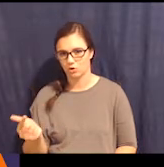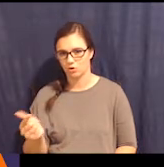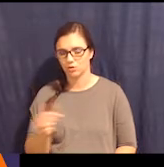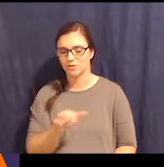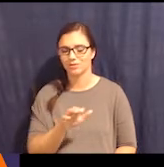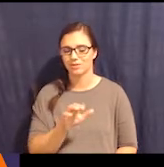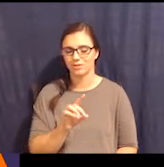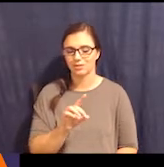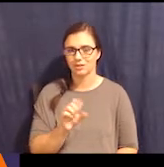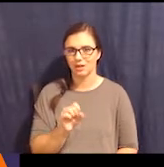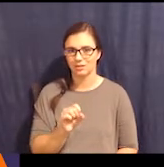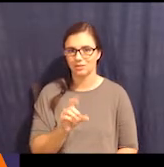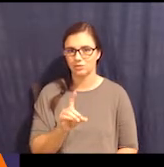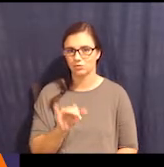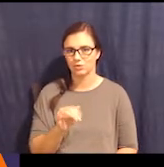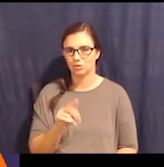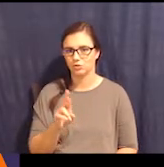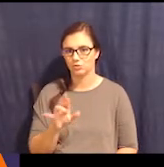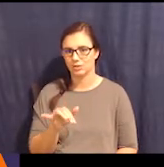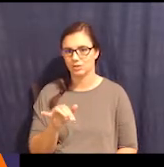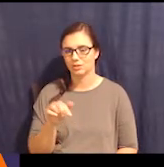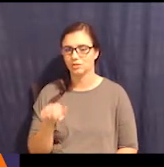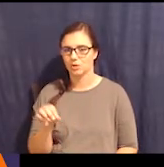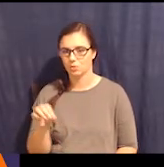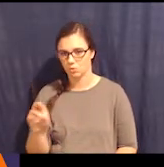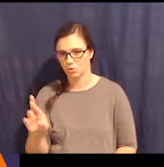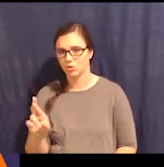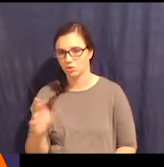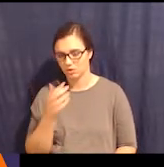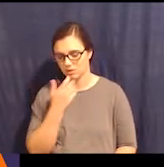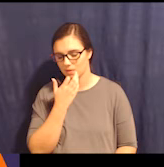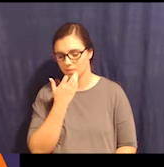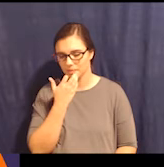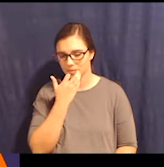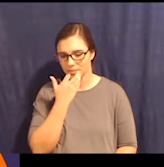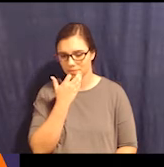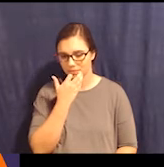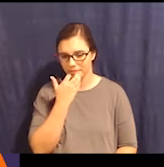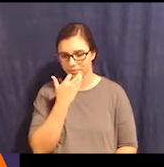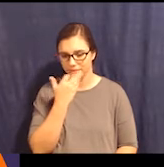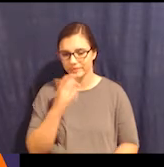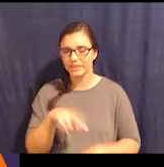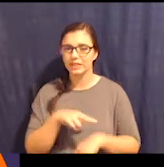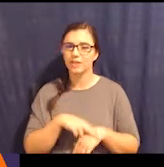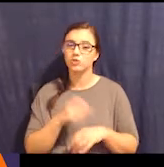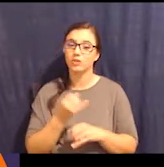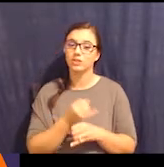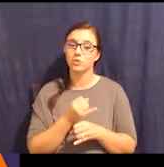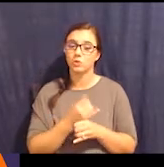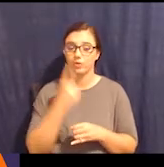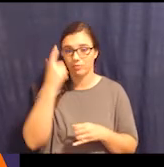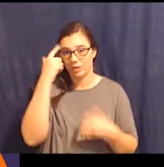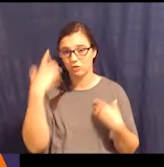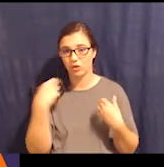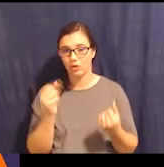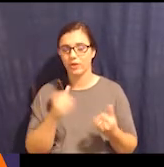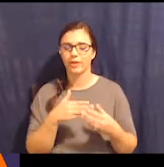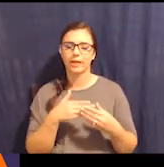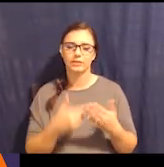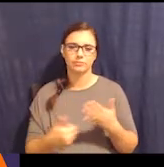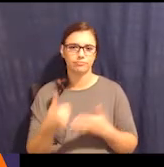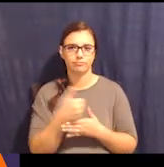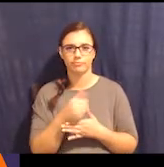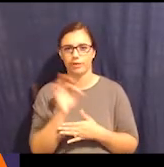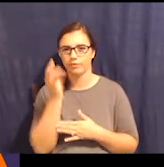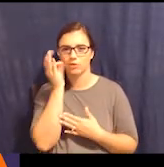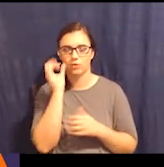The National Institute of Mental Health is the lead federal agency for research on mental disorders,